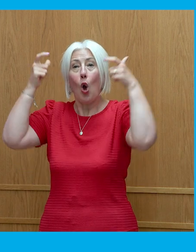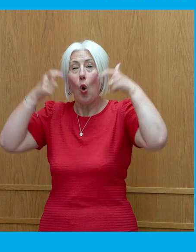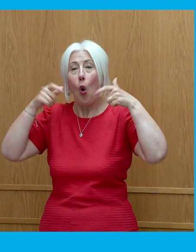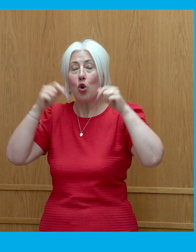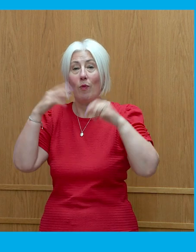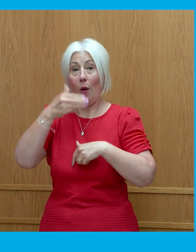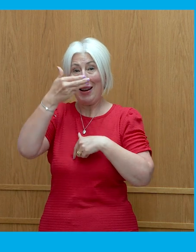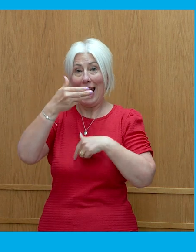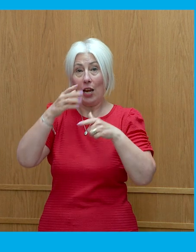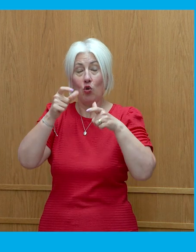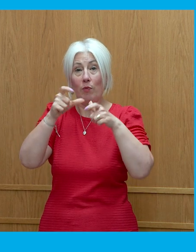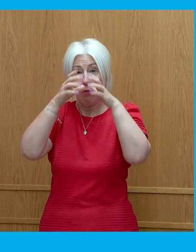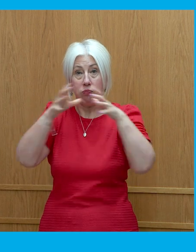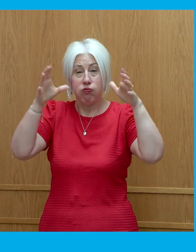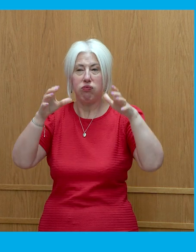15 or 13.